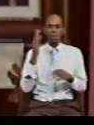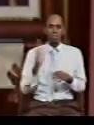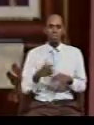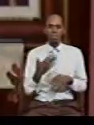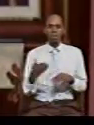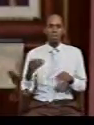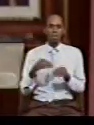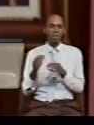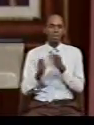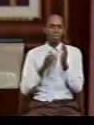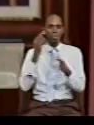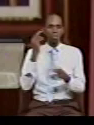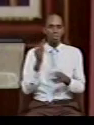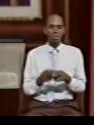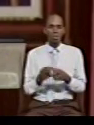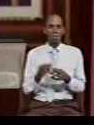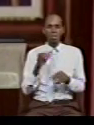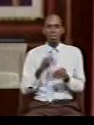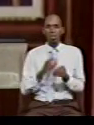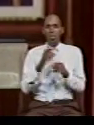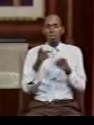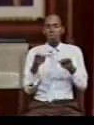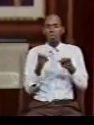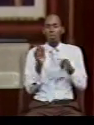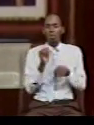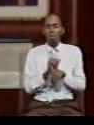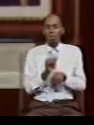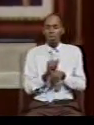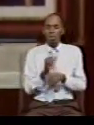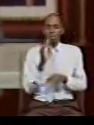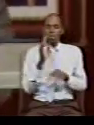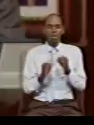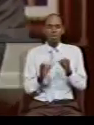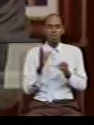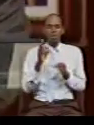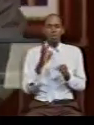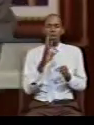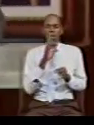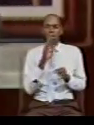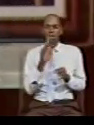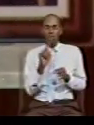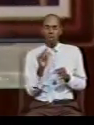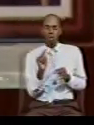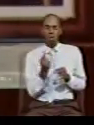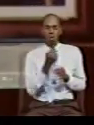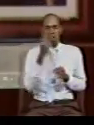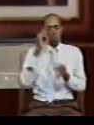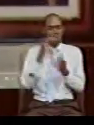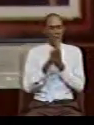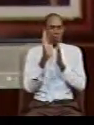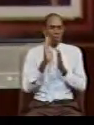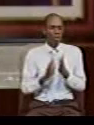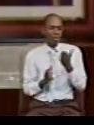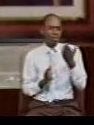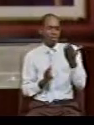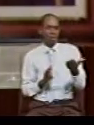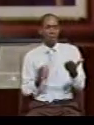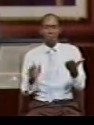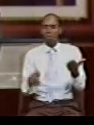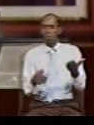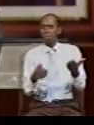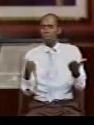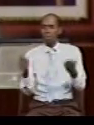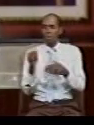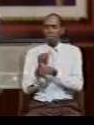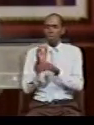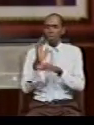name. In the office where you are working, if you are the only believer there, and all the others are unbelievers,